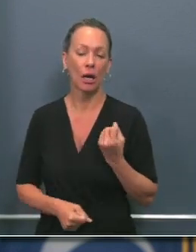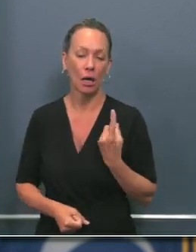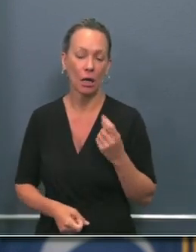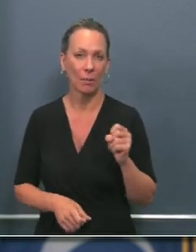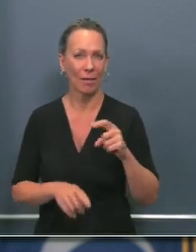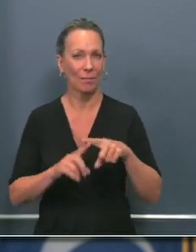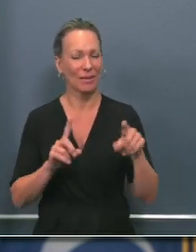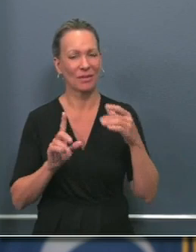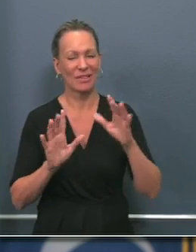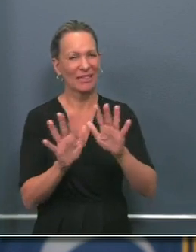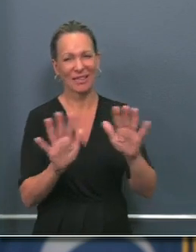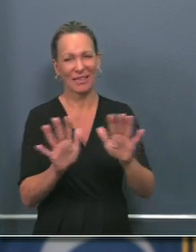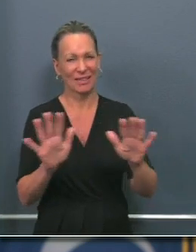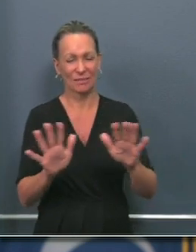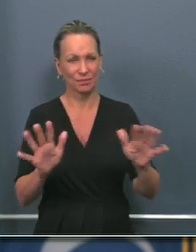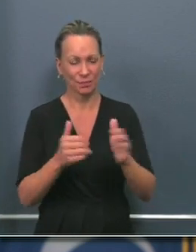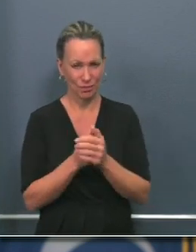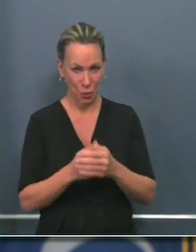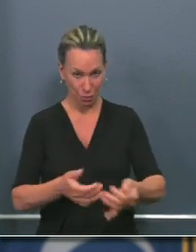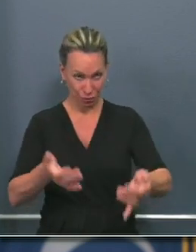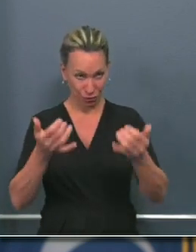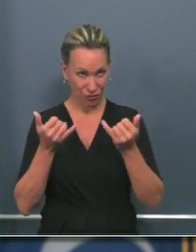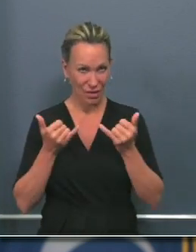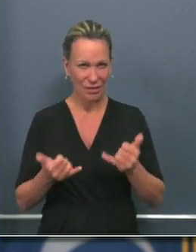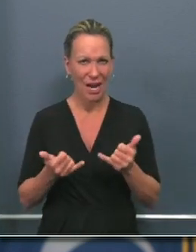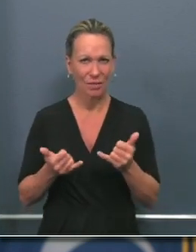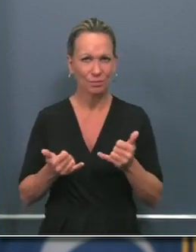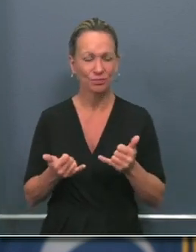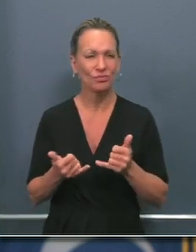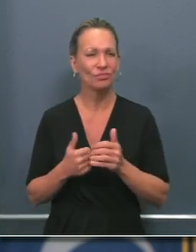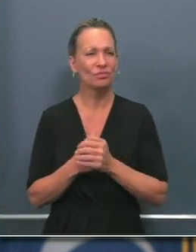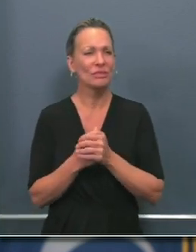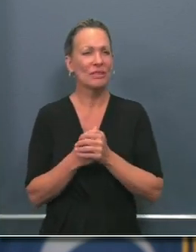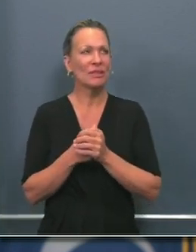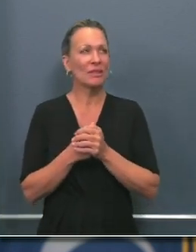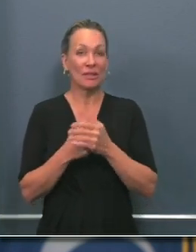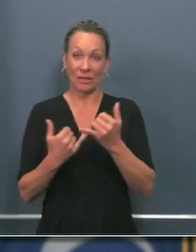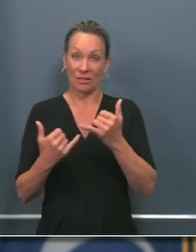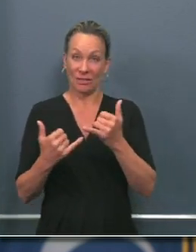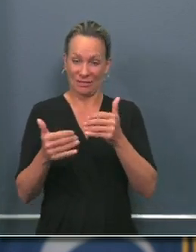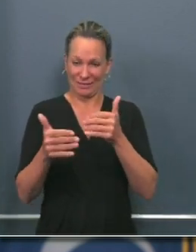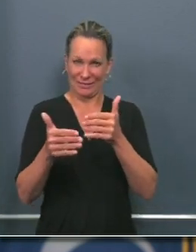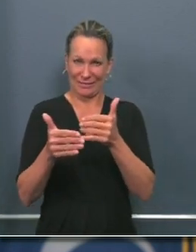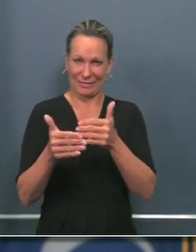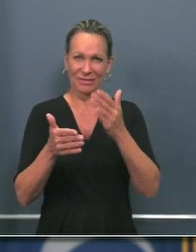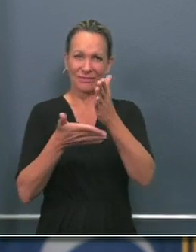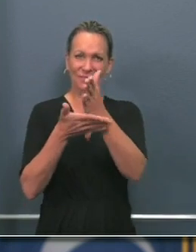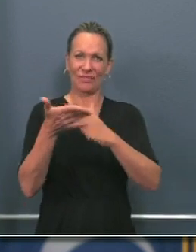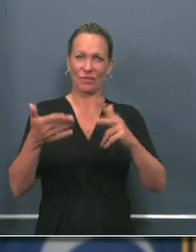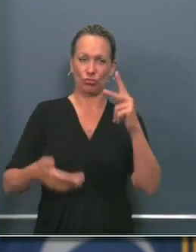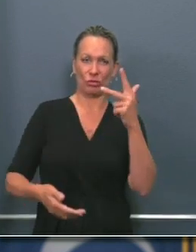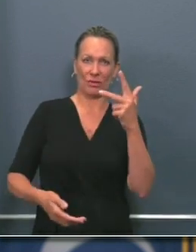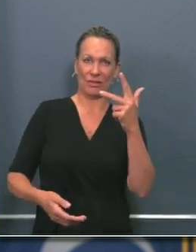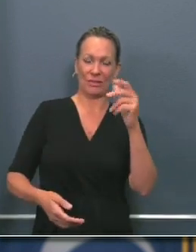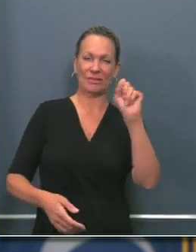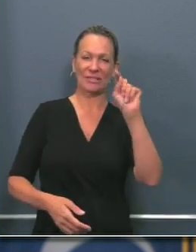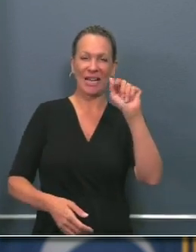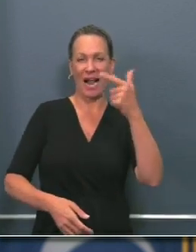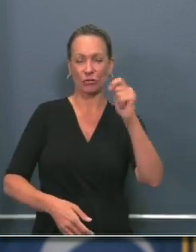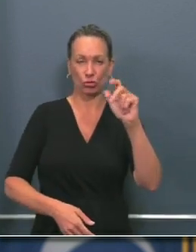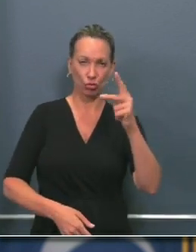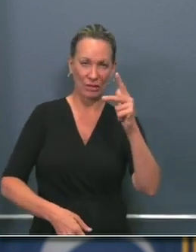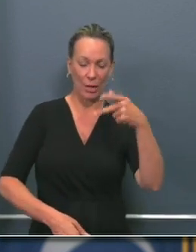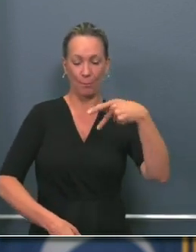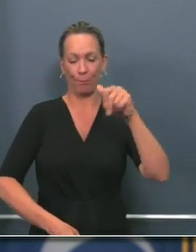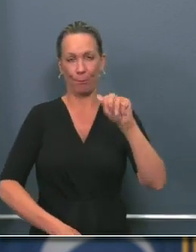opportunity is because of the work of 40 million Californians. Let me thank each and every one of you. Those that have exercised their voice of frustration, those